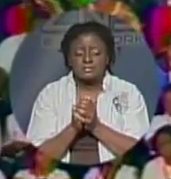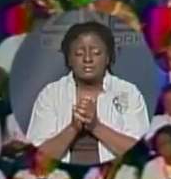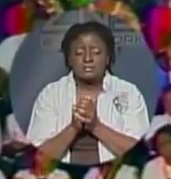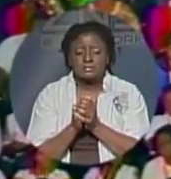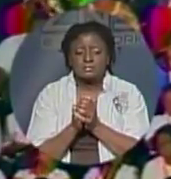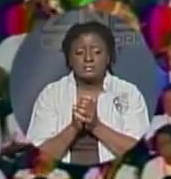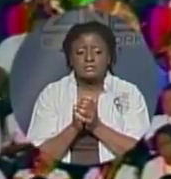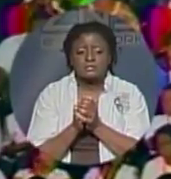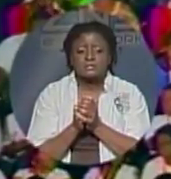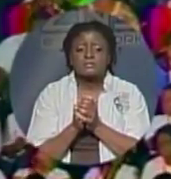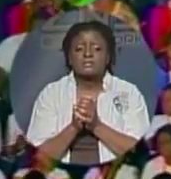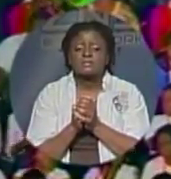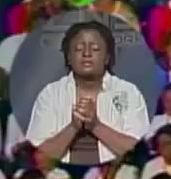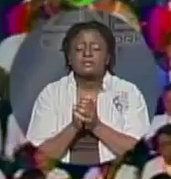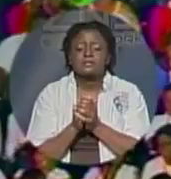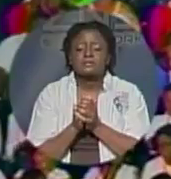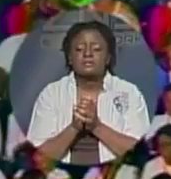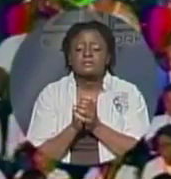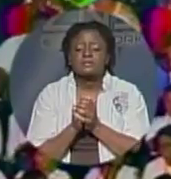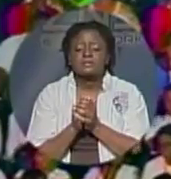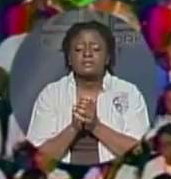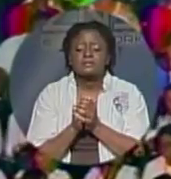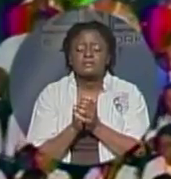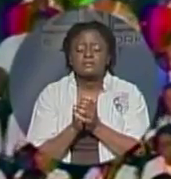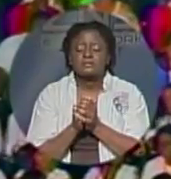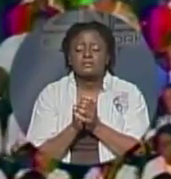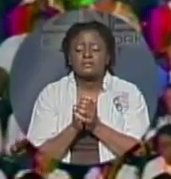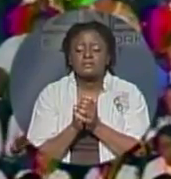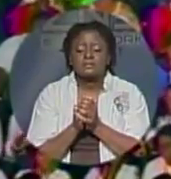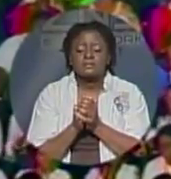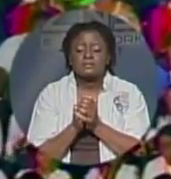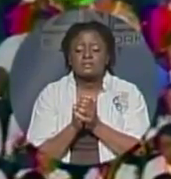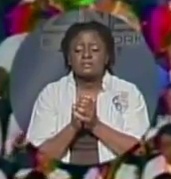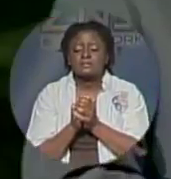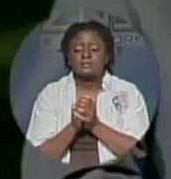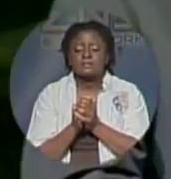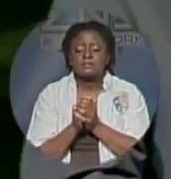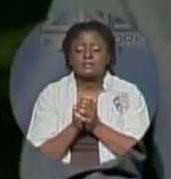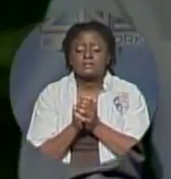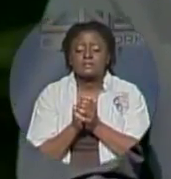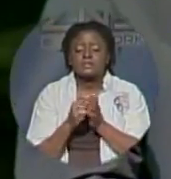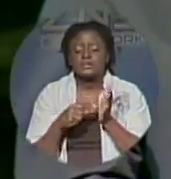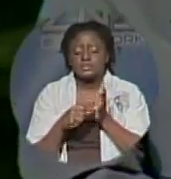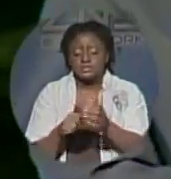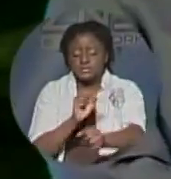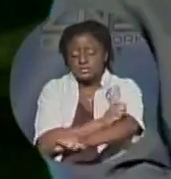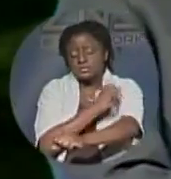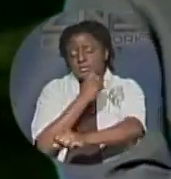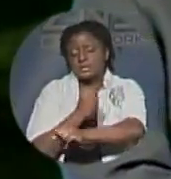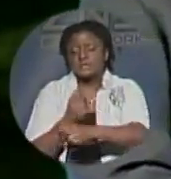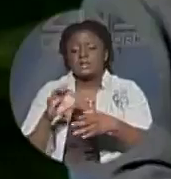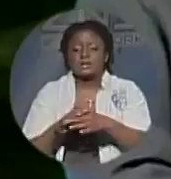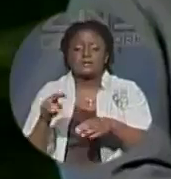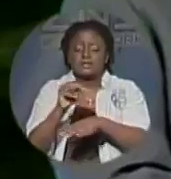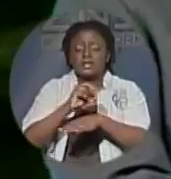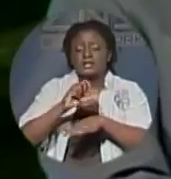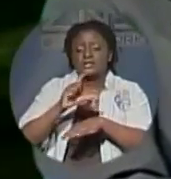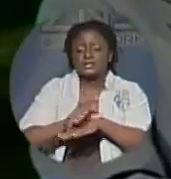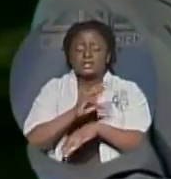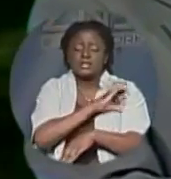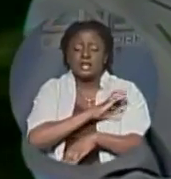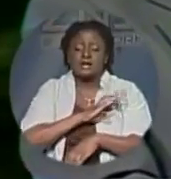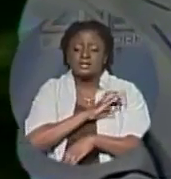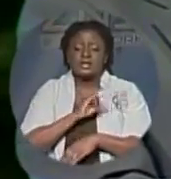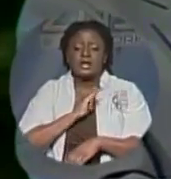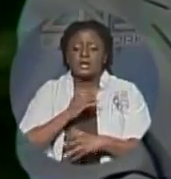boldness of our vision, the breadth of our Bahamian imagination, and the strength of our national character. I wish therefore to acknowledge